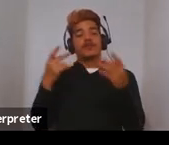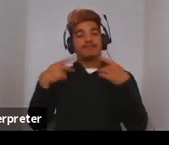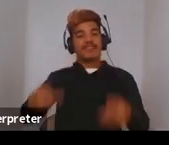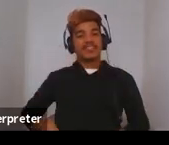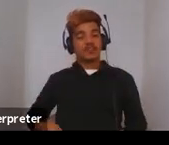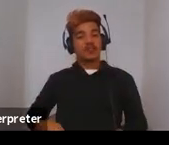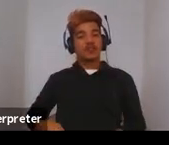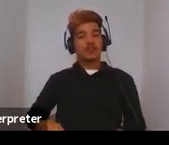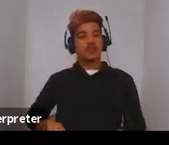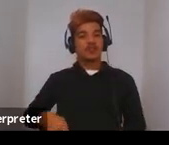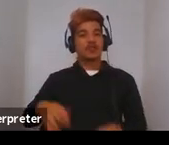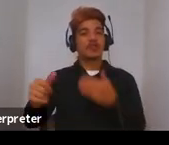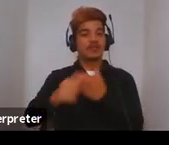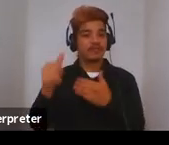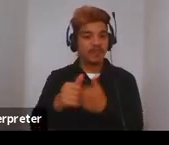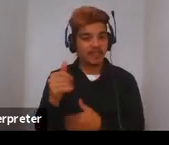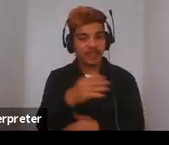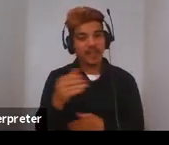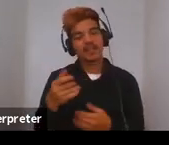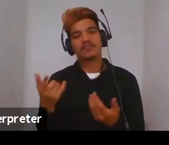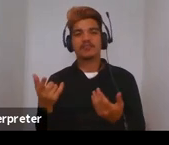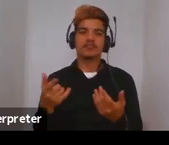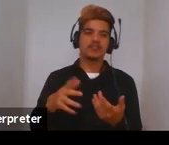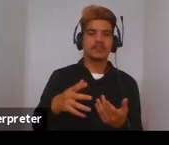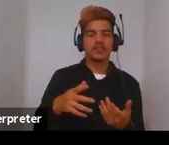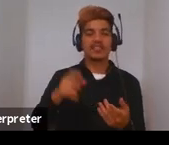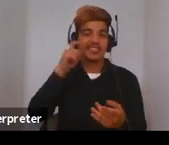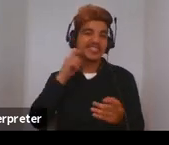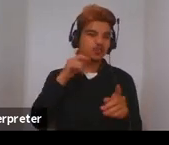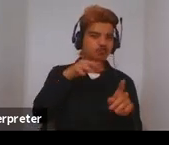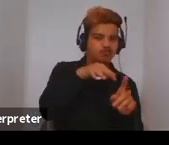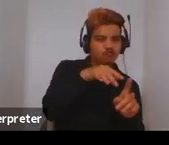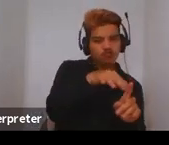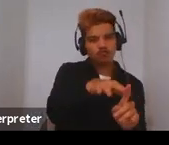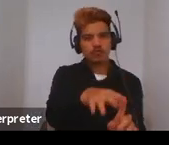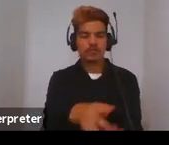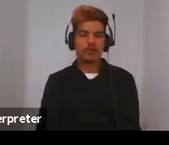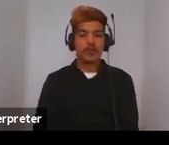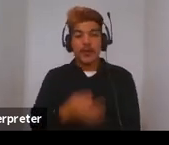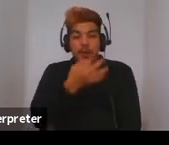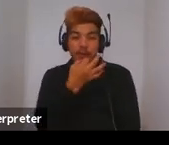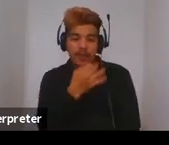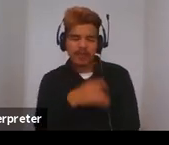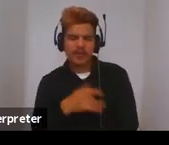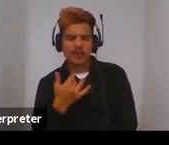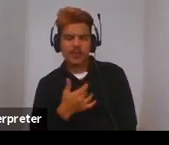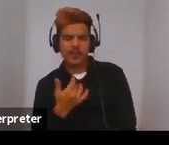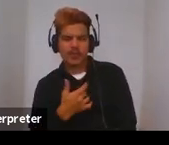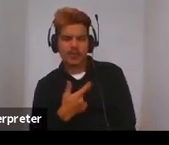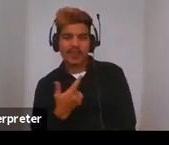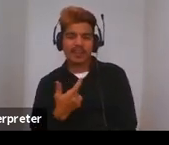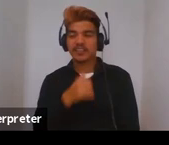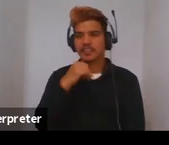sexual violence, and then also forms that are sexual harassment, catcalling, inappropriate